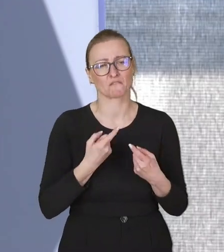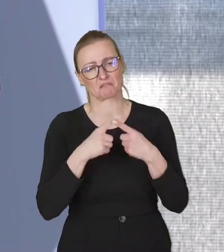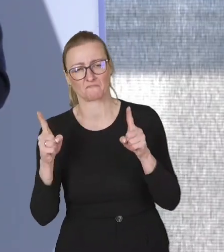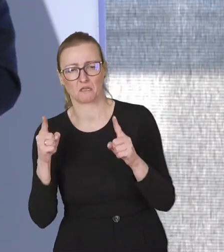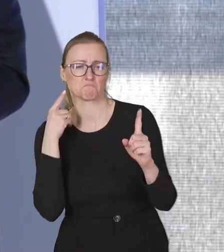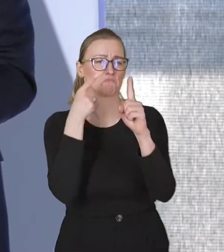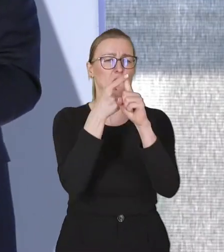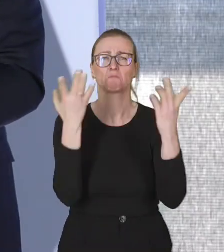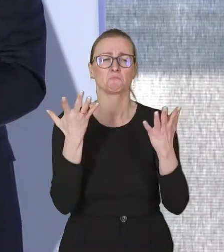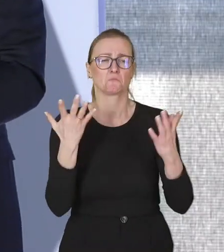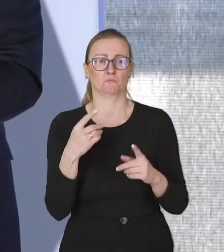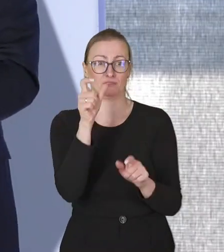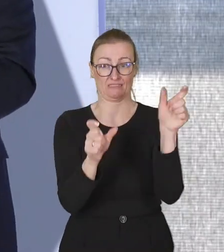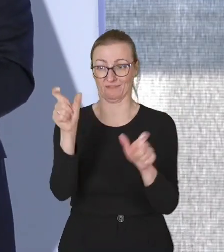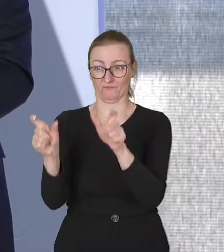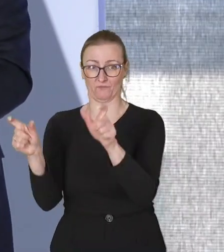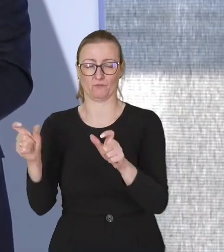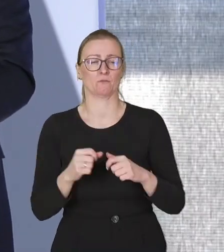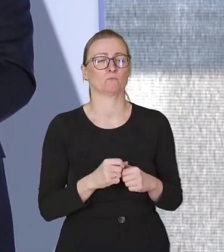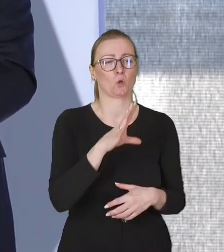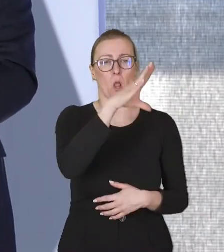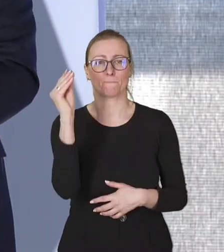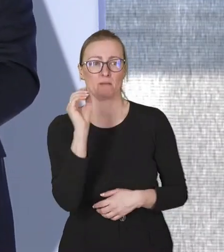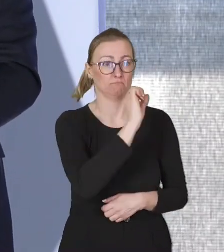umbrella of this concept.